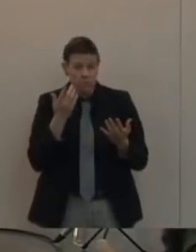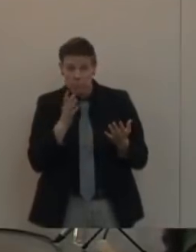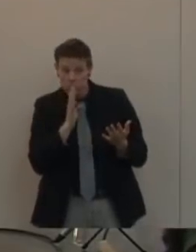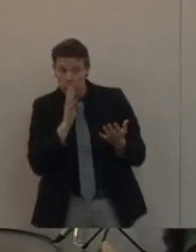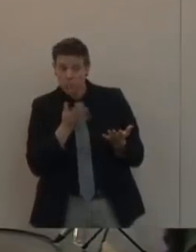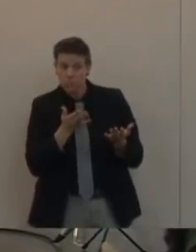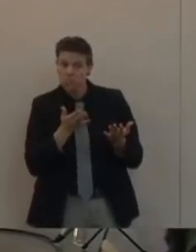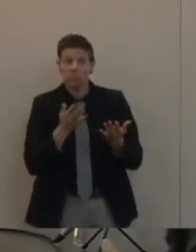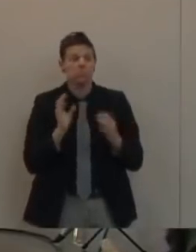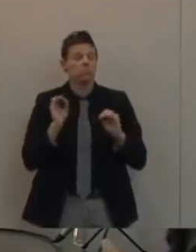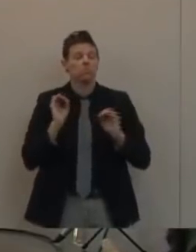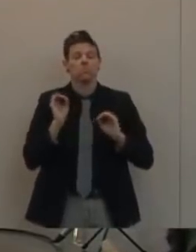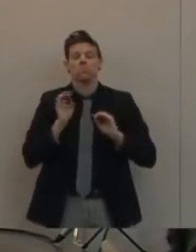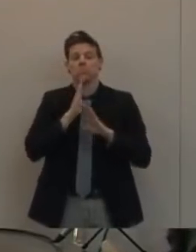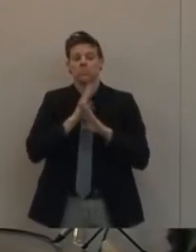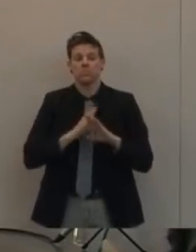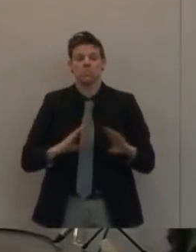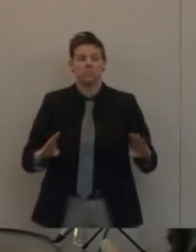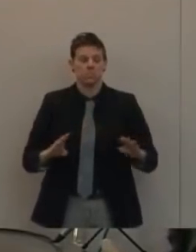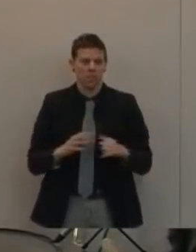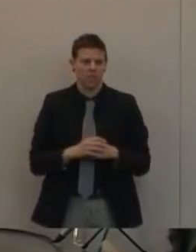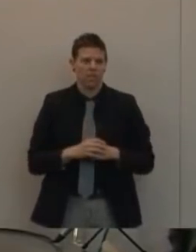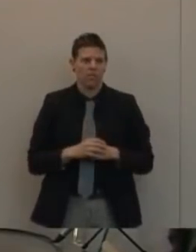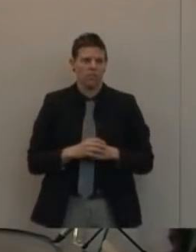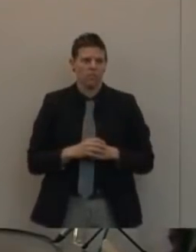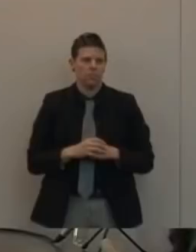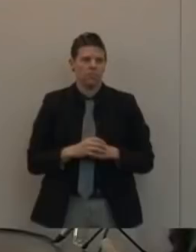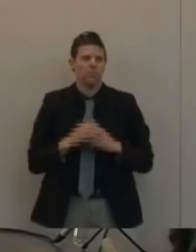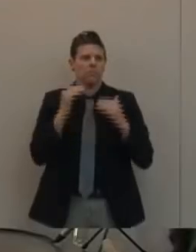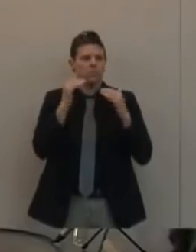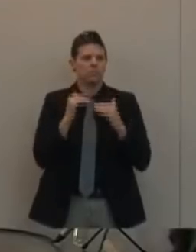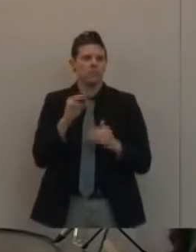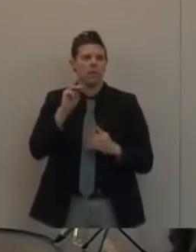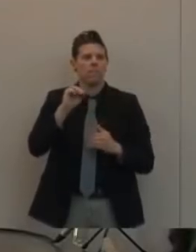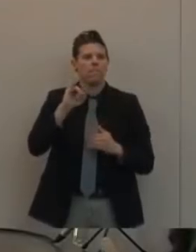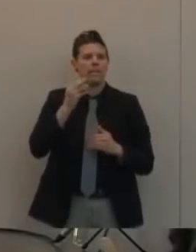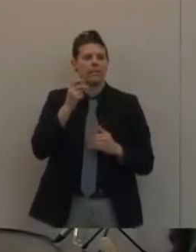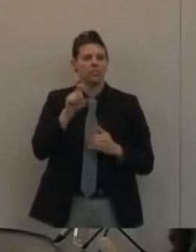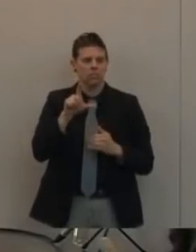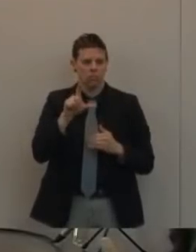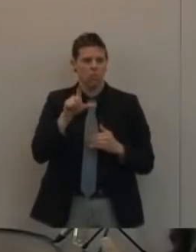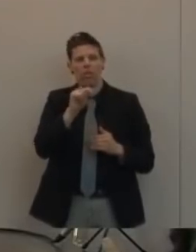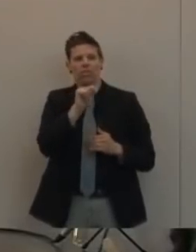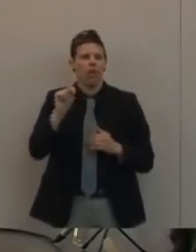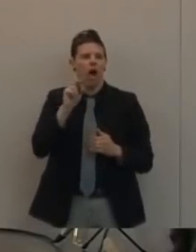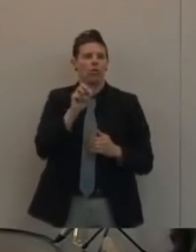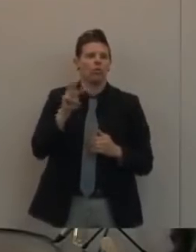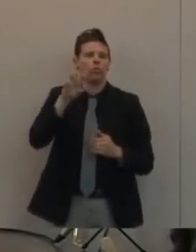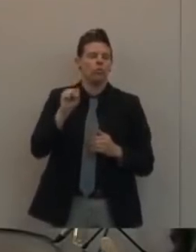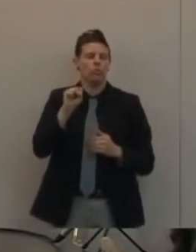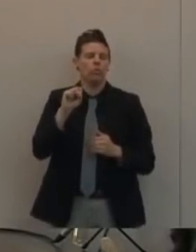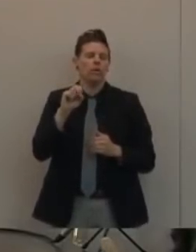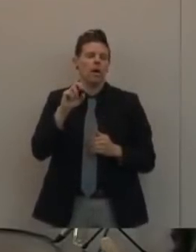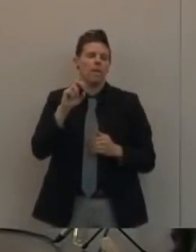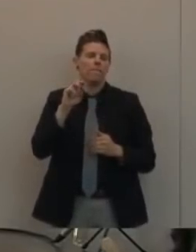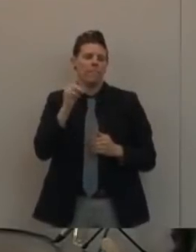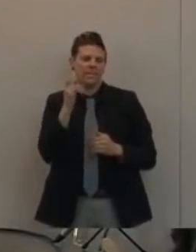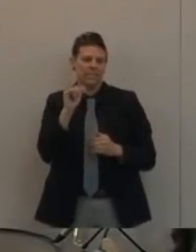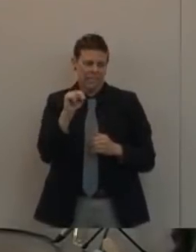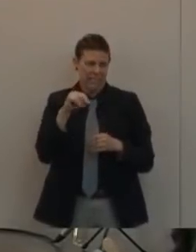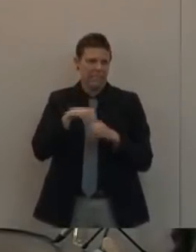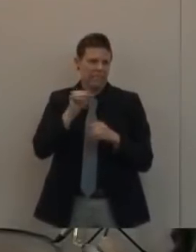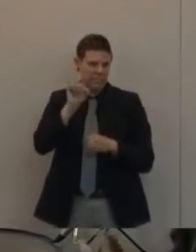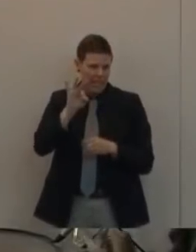All right, I don't have anything from Celia. I'm going to go back to Michael, the New Mexican. Michael, you are unmuted. Go ahead.